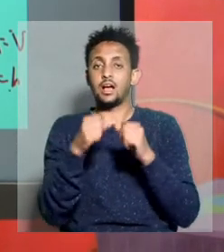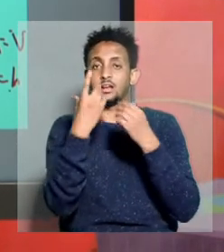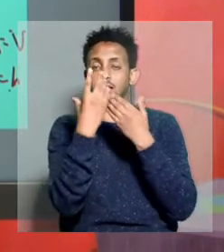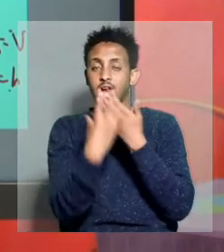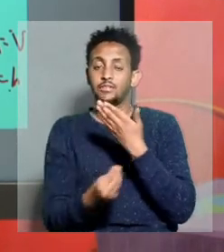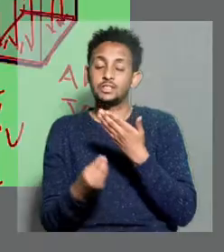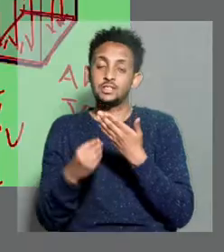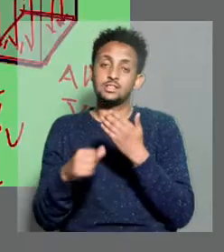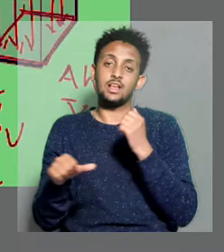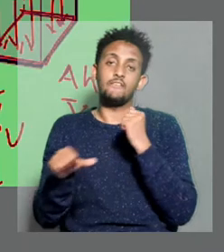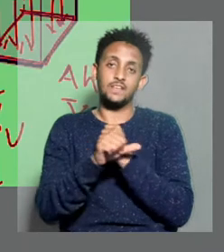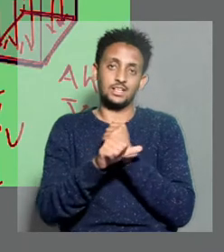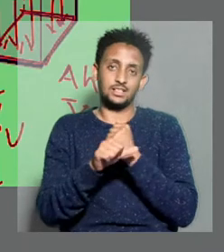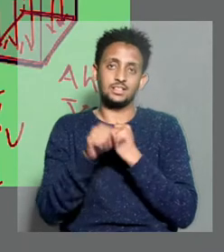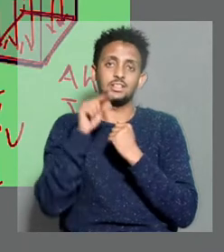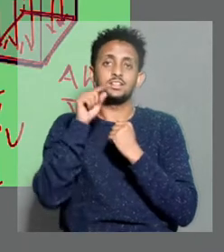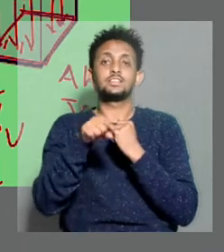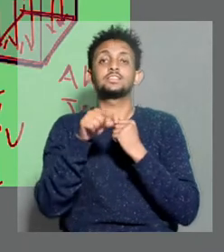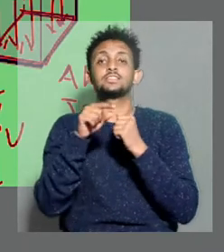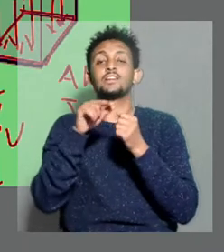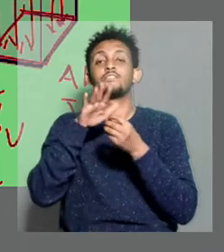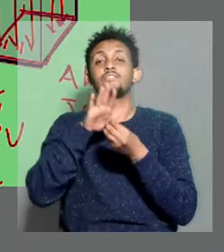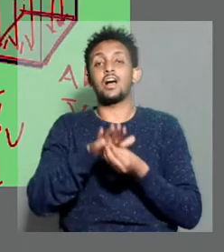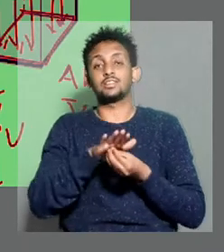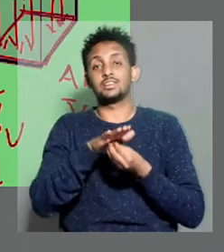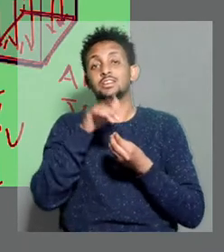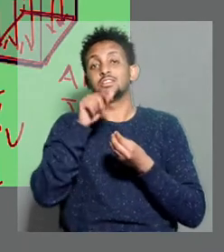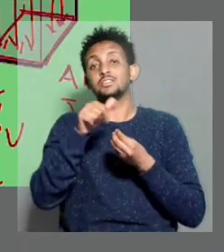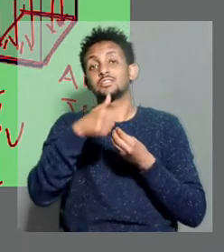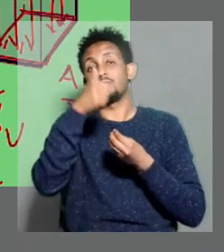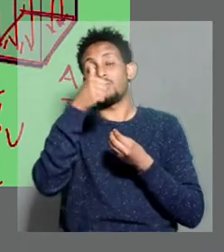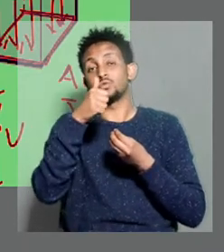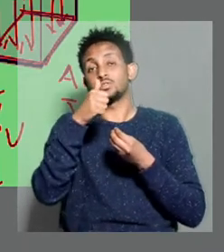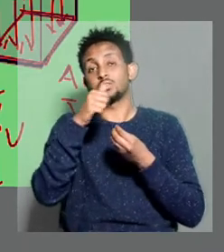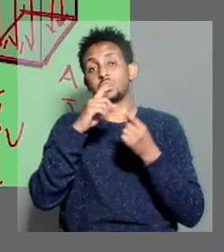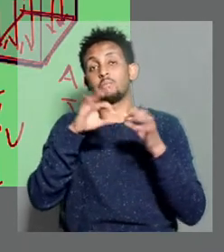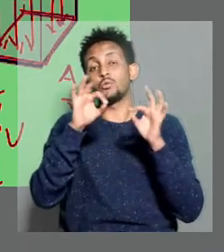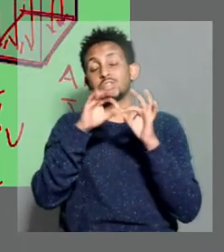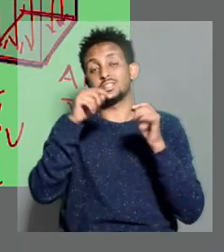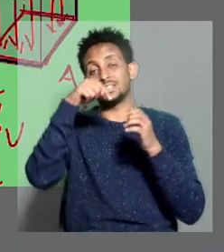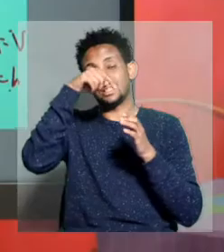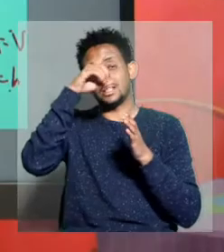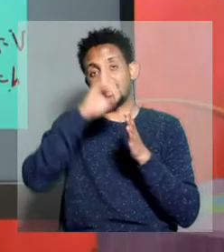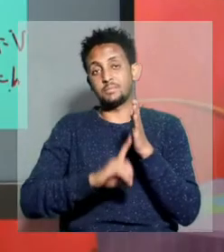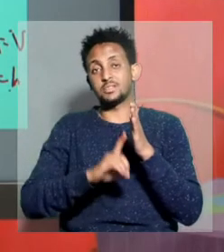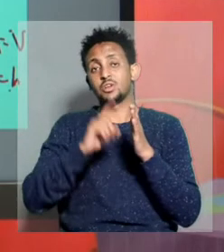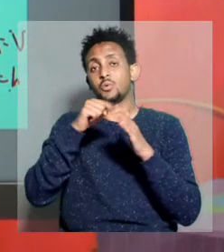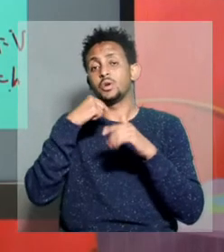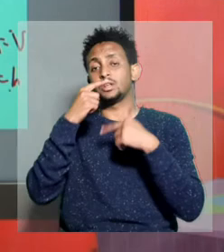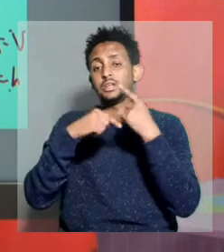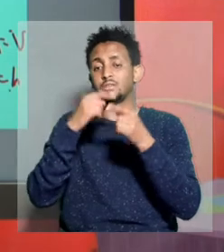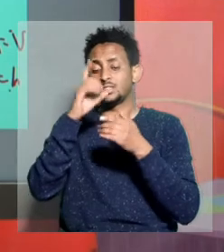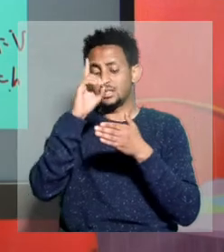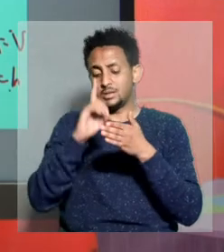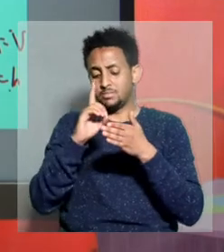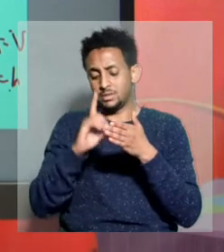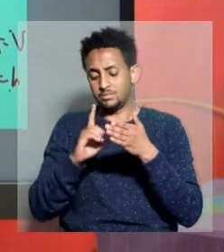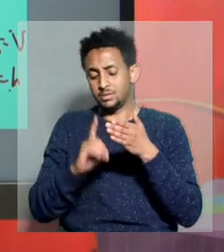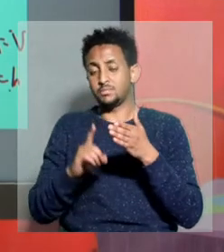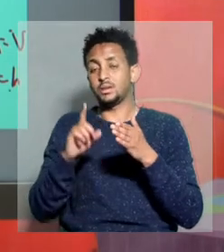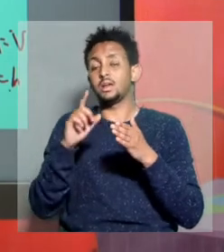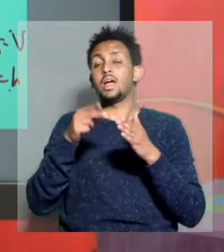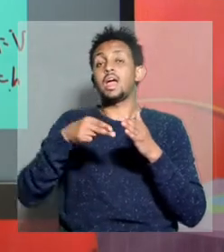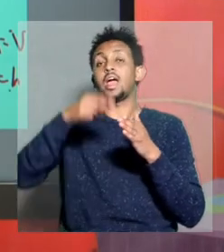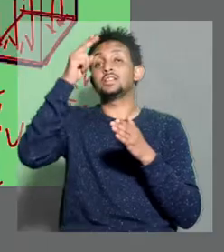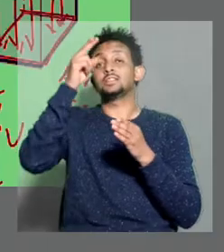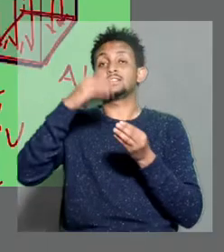be affected, gravity is also the other factor. And the most important factor is the depth. As you go deeper and deeper, as heat is